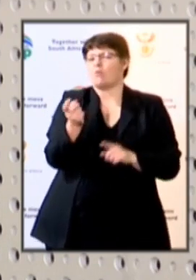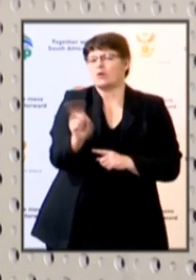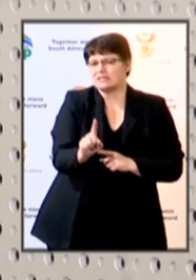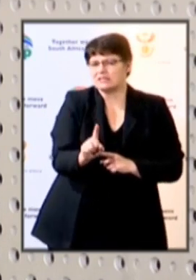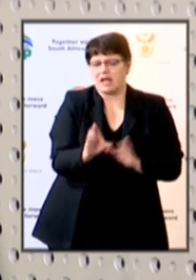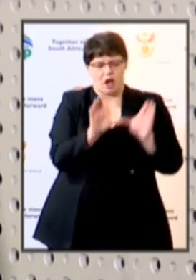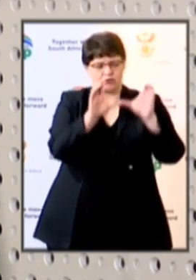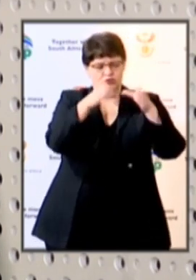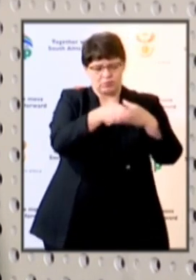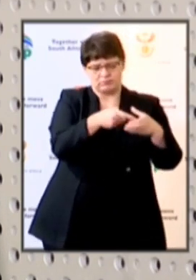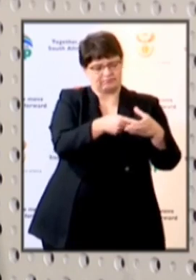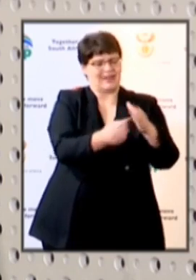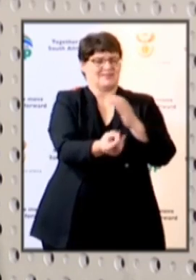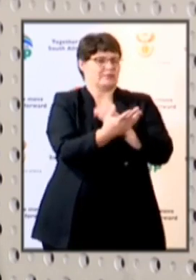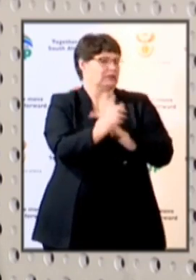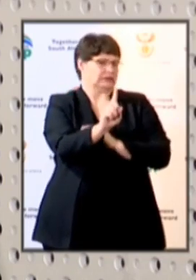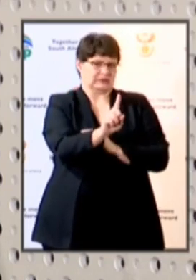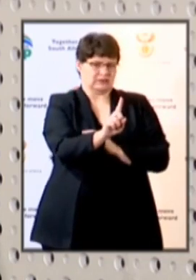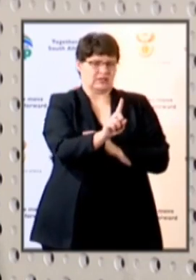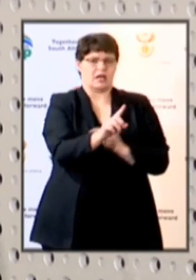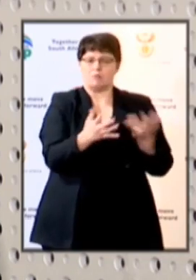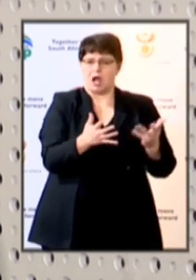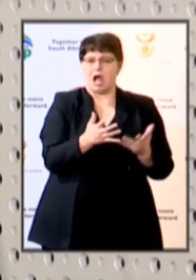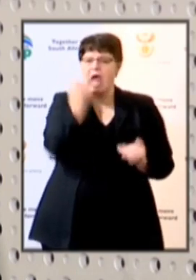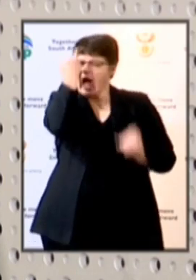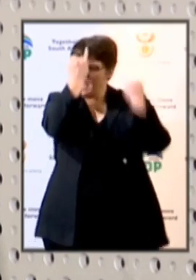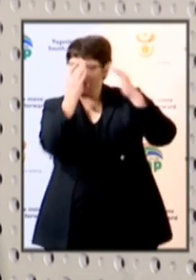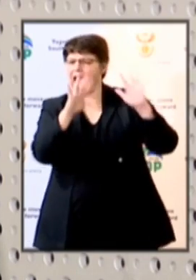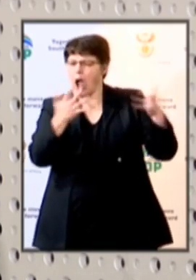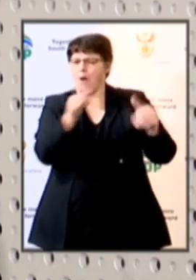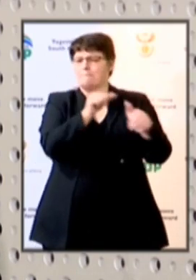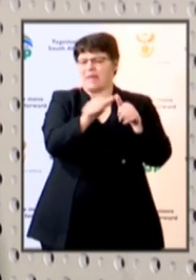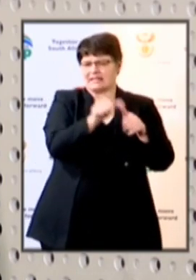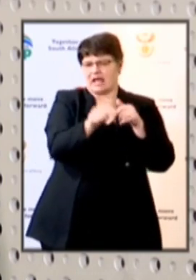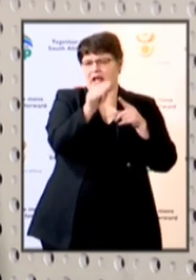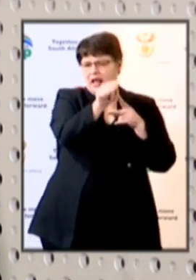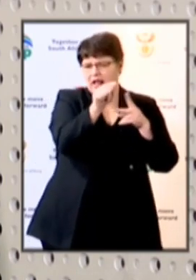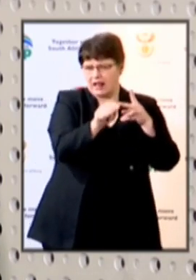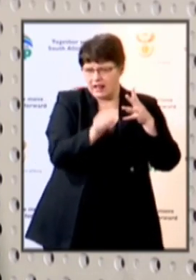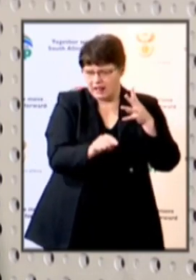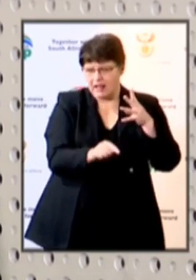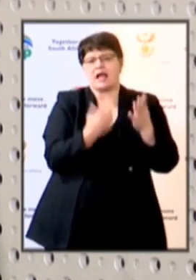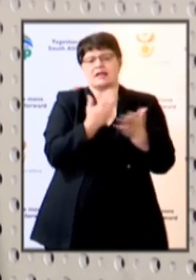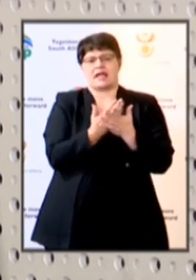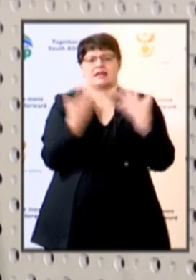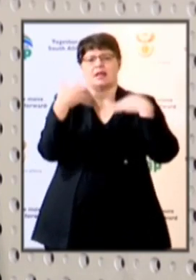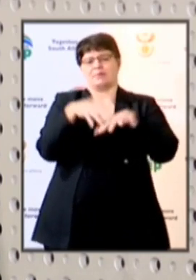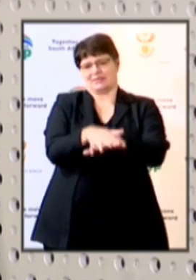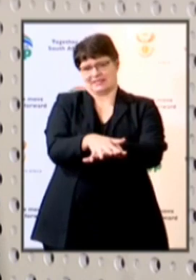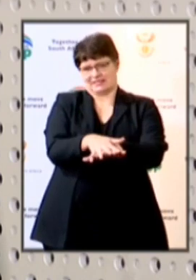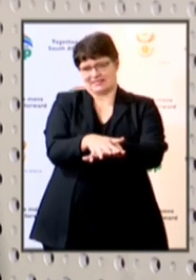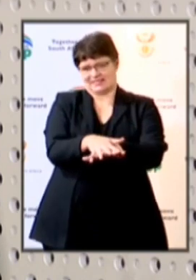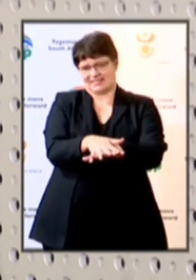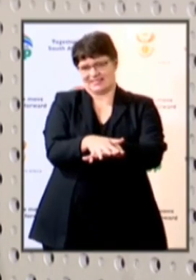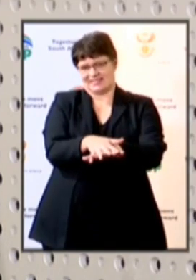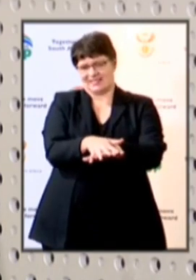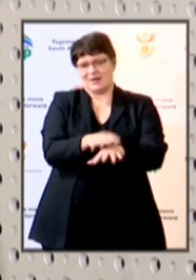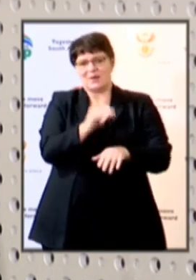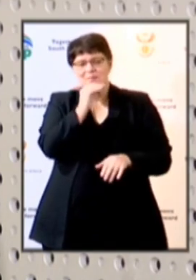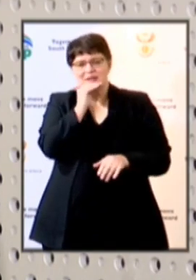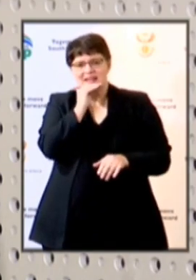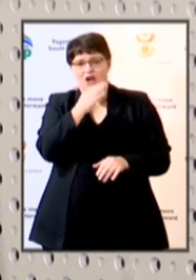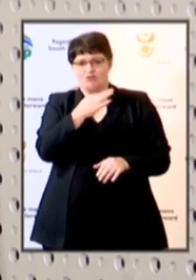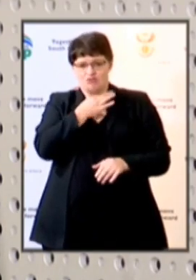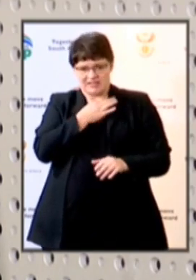particular sectors who will perhaps give us some good ideas on how we can implement the new framework in a manner that will further